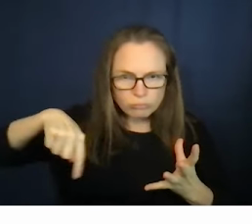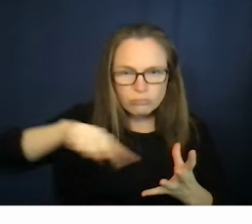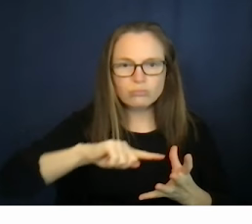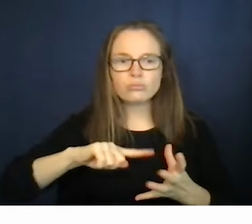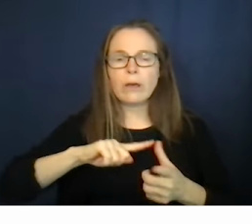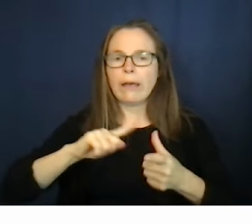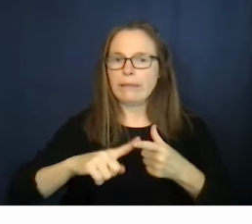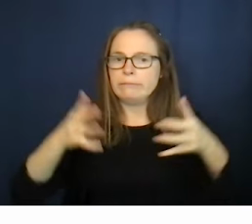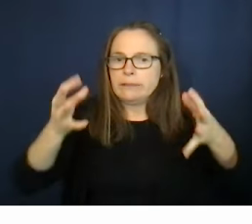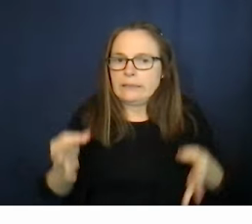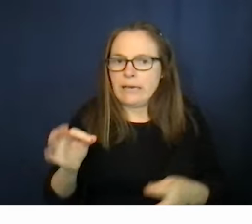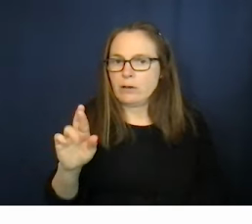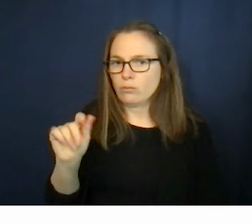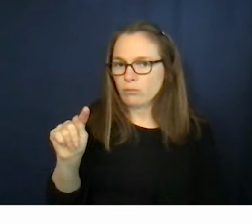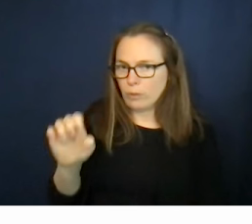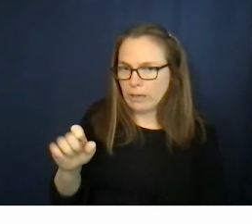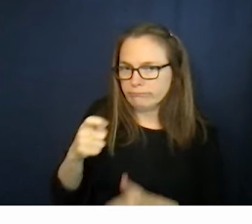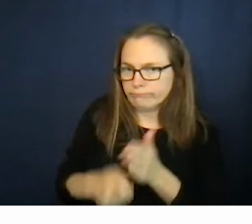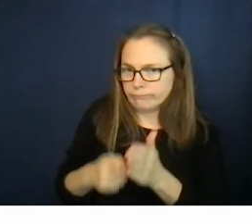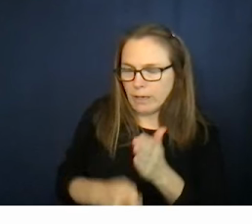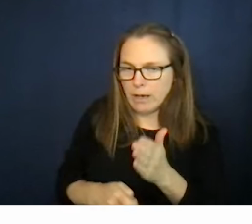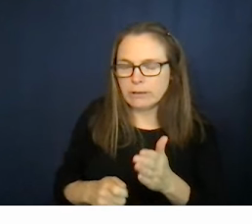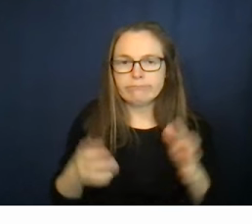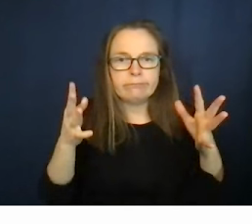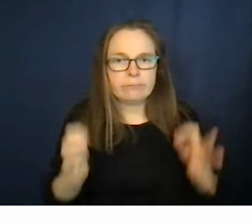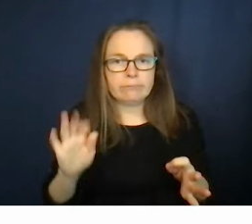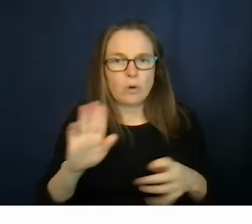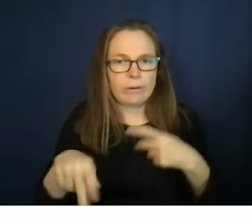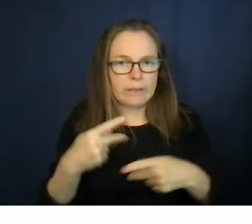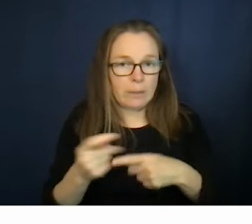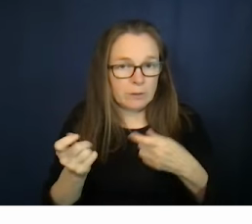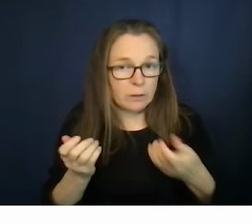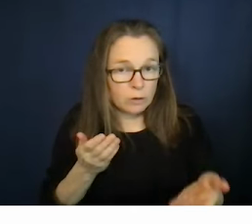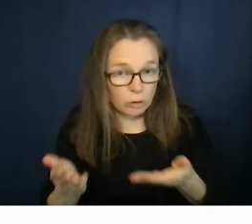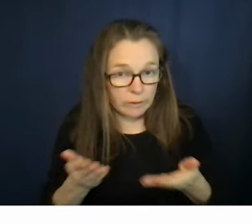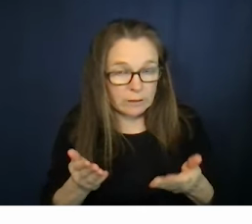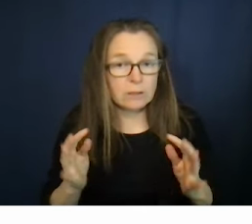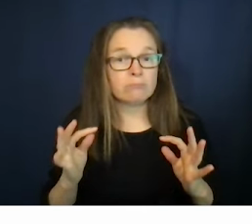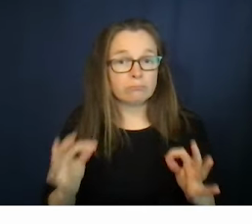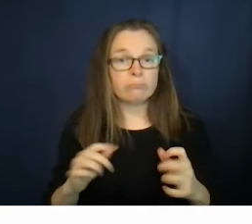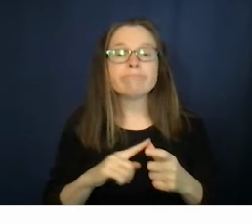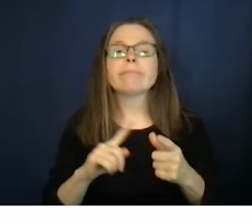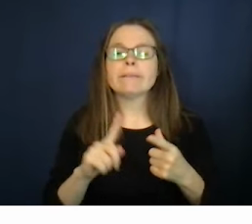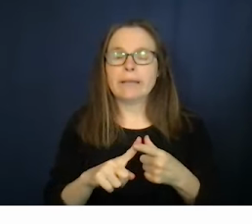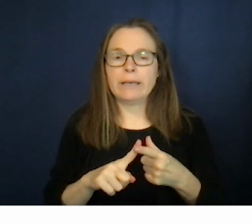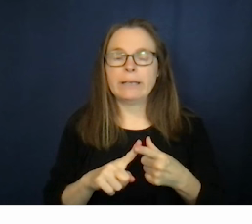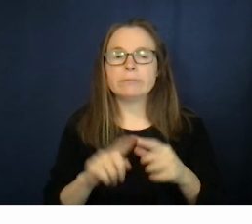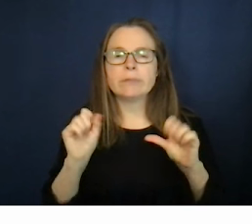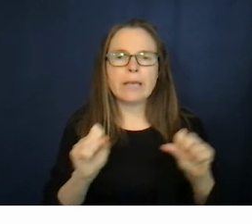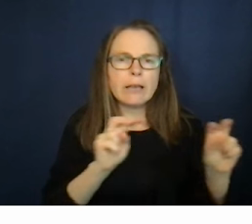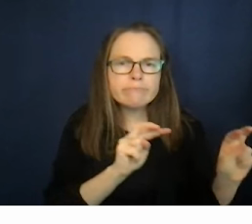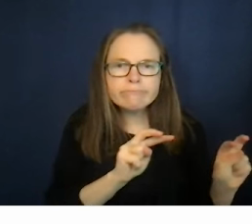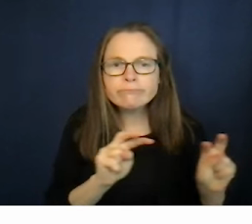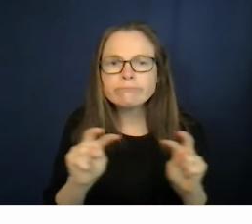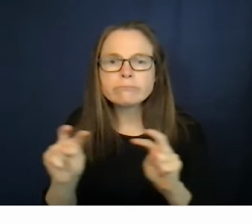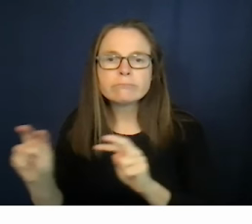rates determined and the types of services that your agency wants to provide, we can then look across the